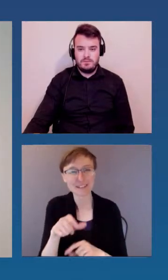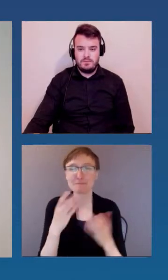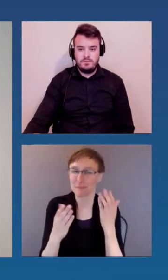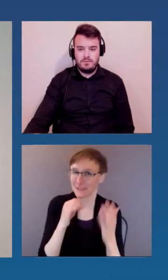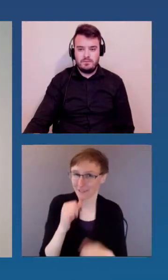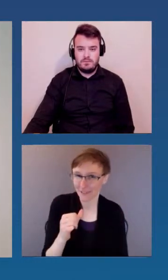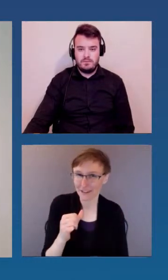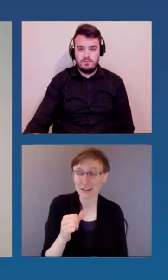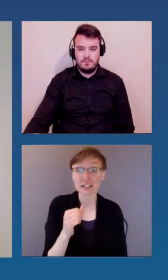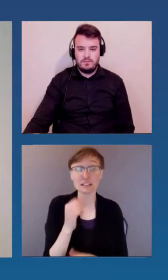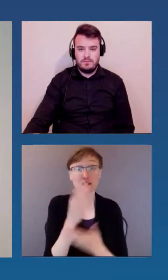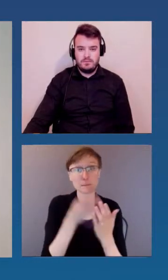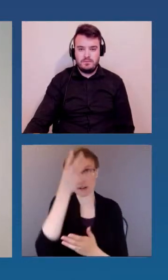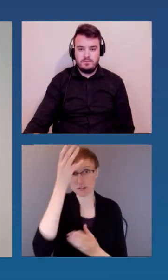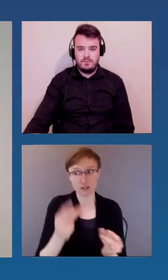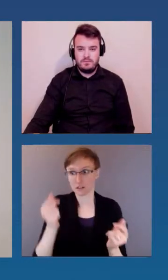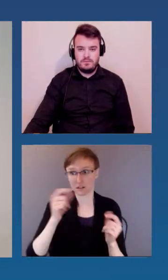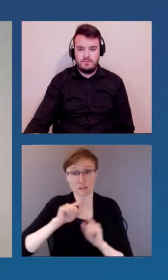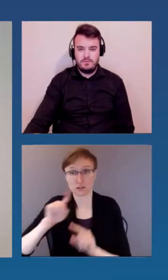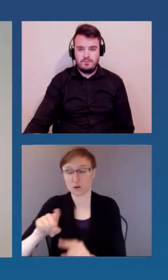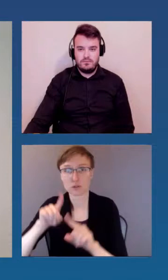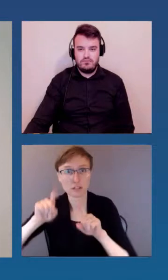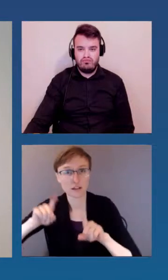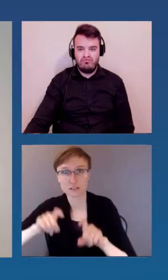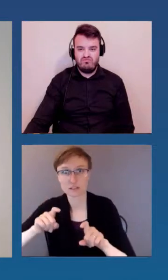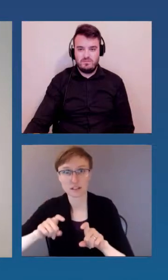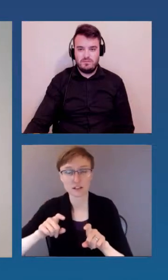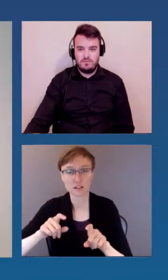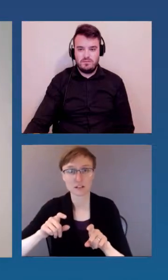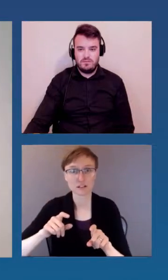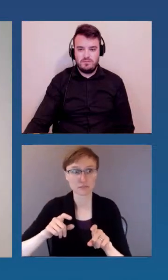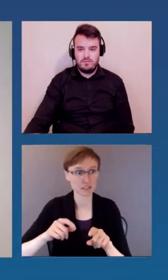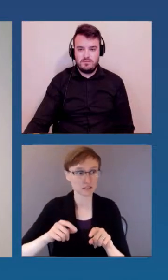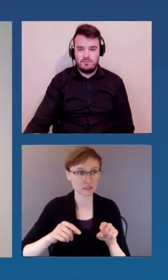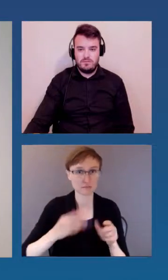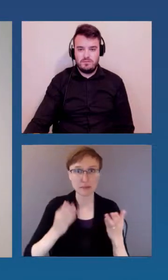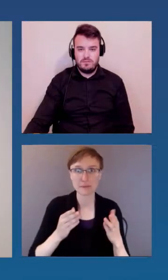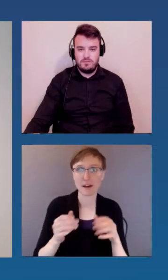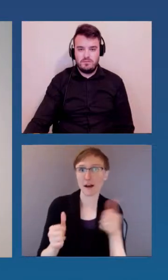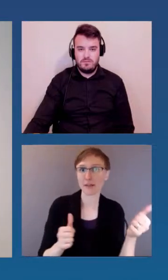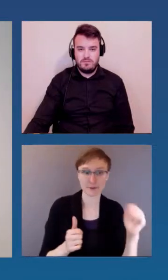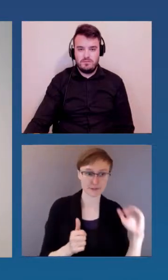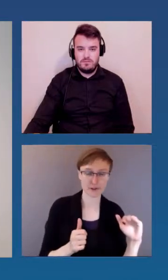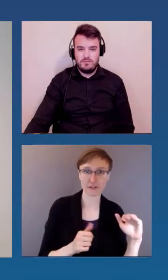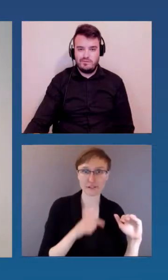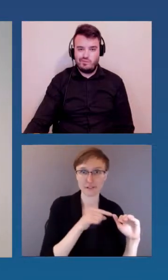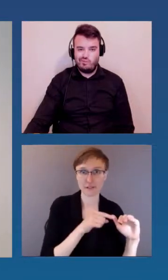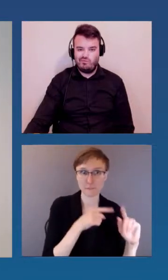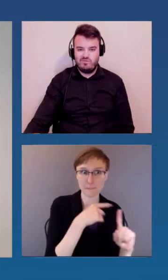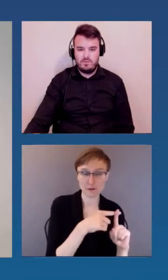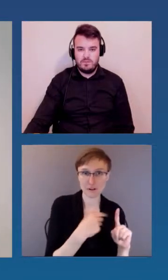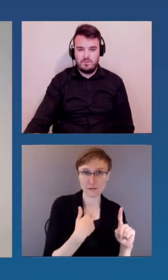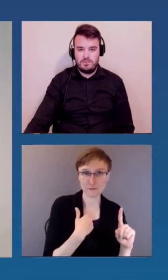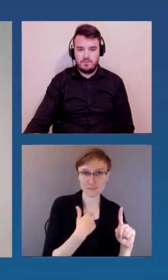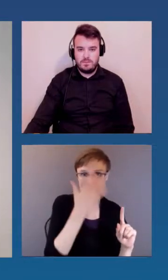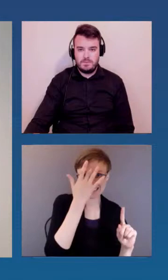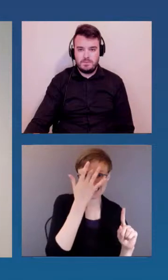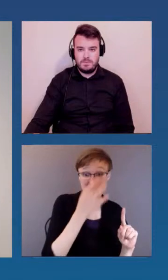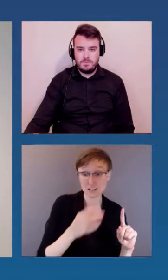away. And so, we're working with the principals, with the school boards to make sure that we have